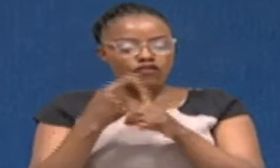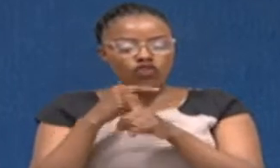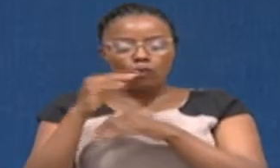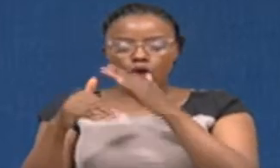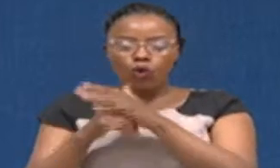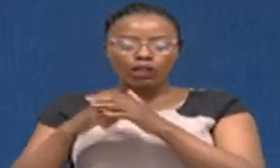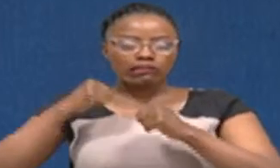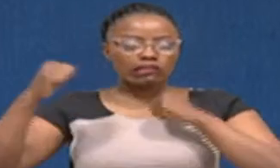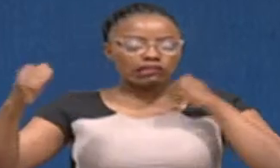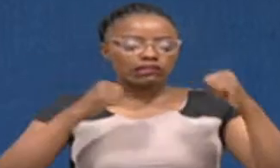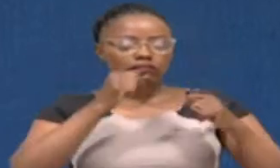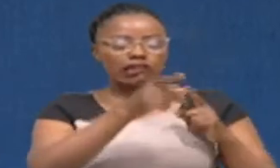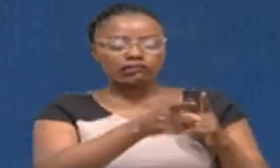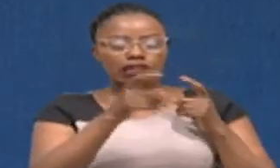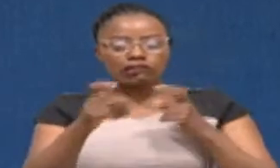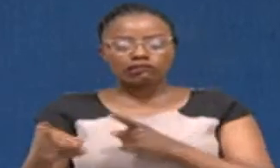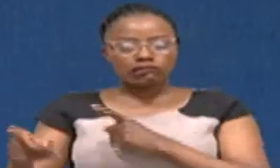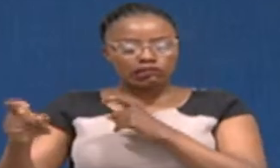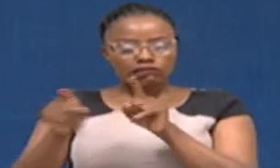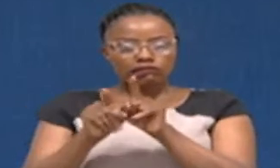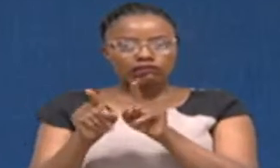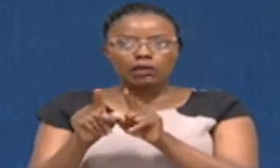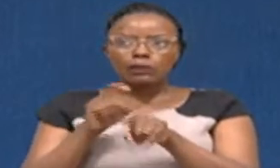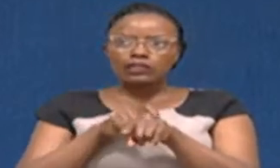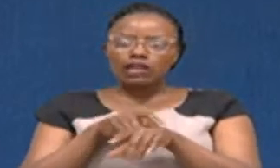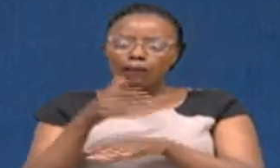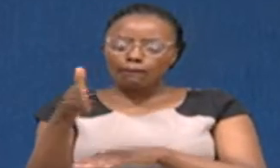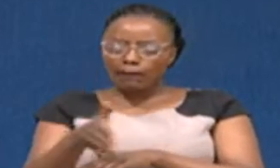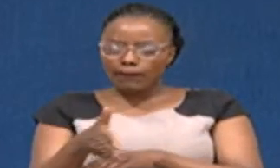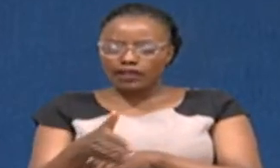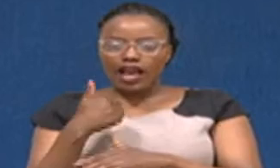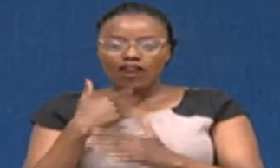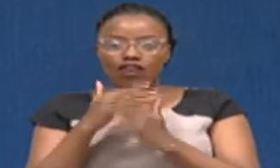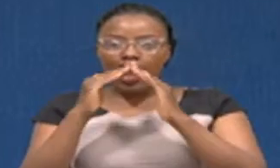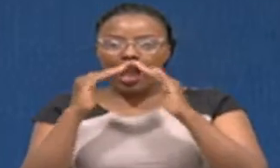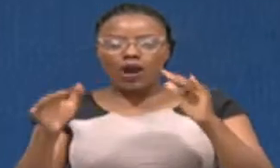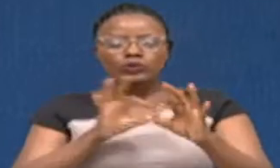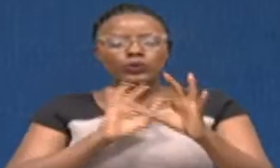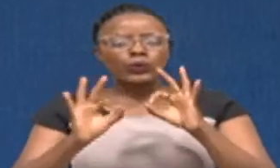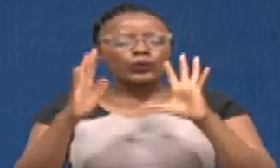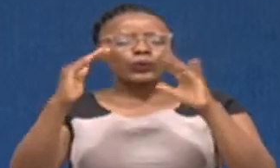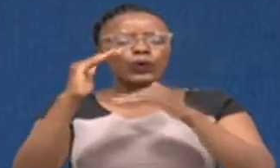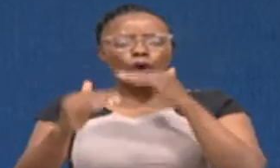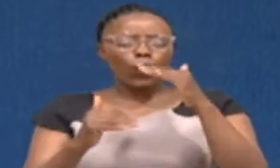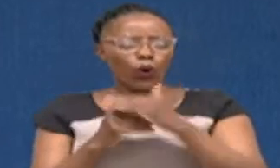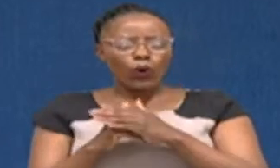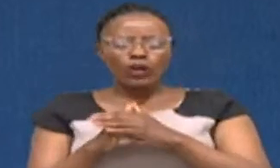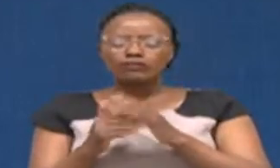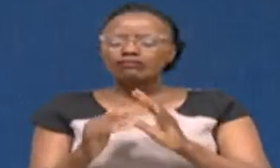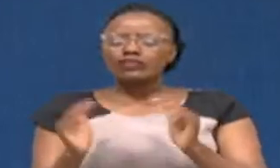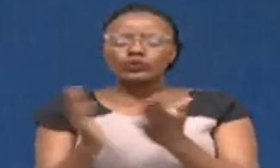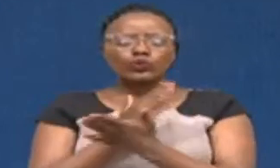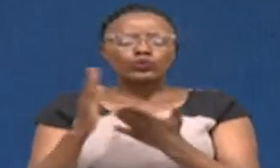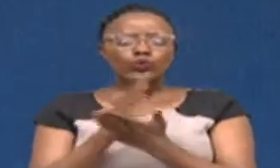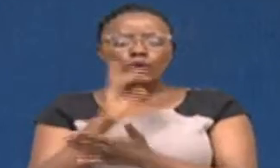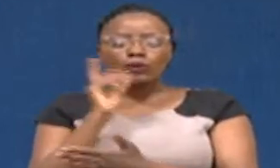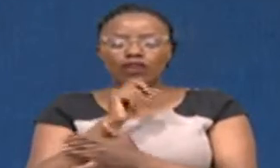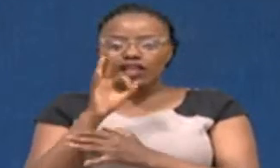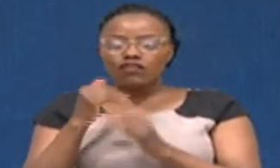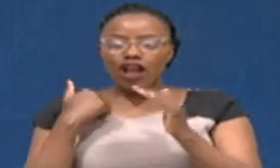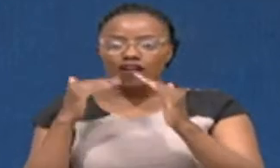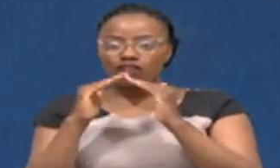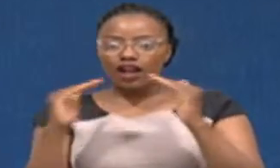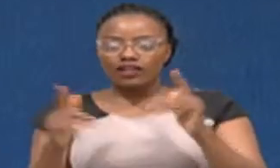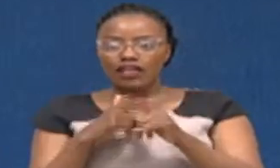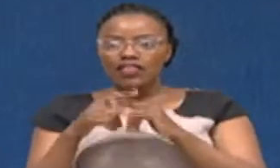sides. And by around midnight, there was no house that was standing. And if there was one,